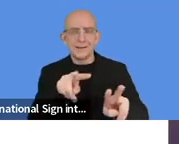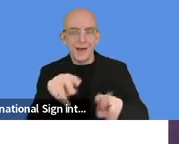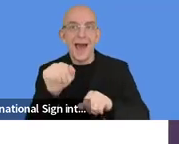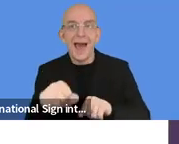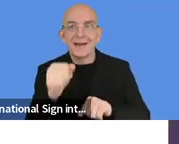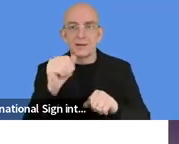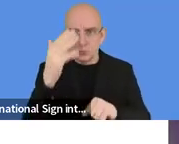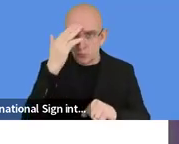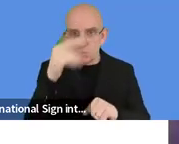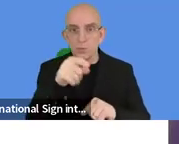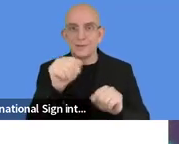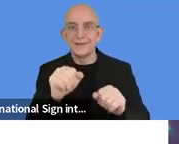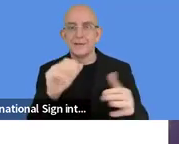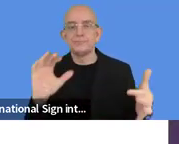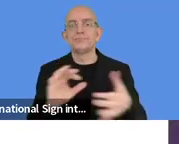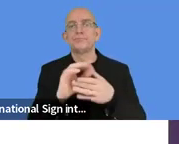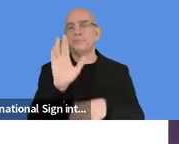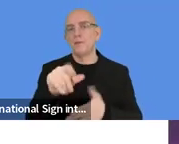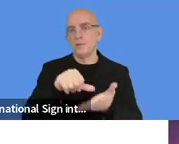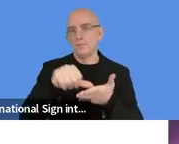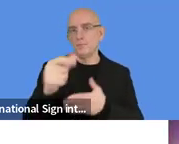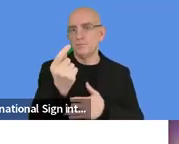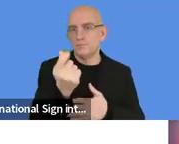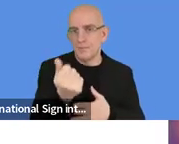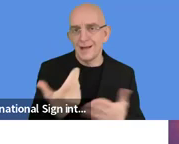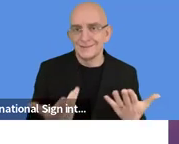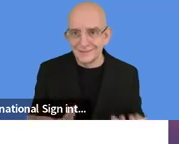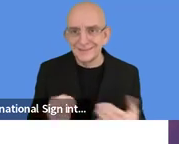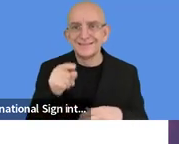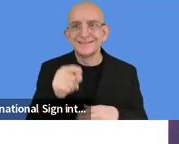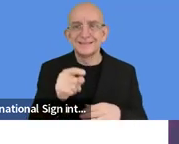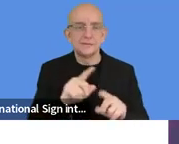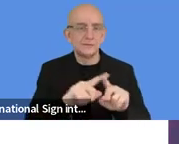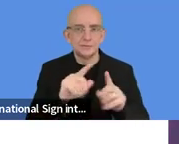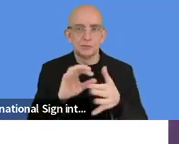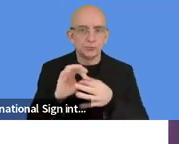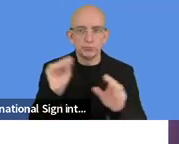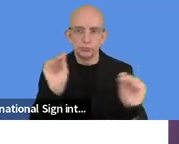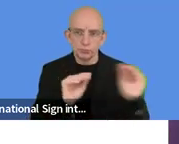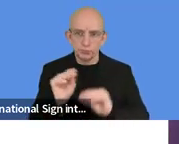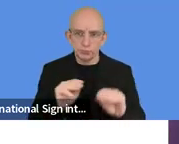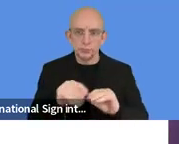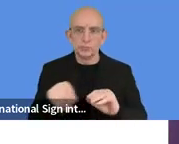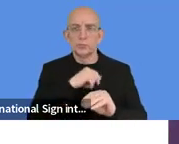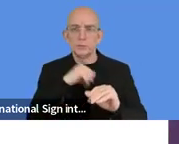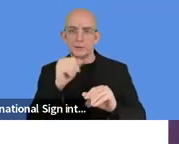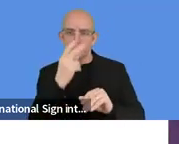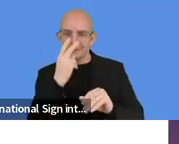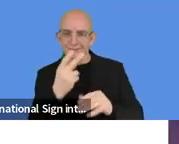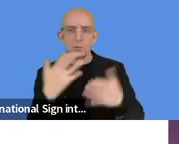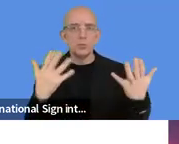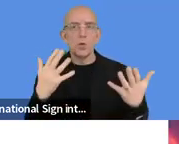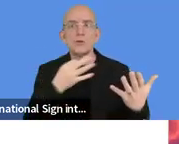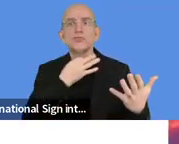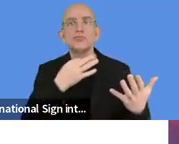And if we can manage to put all of that together, it'll help us minimize any financial risks we may face that would make our